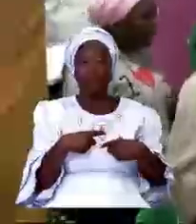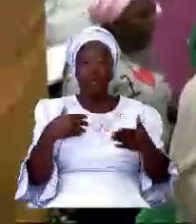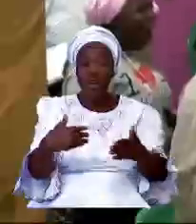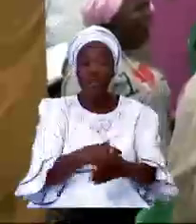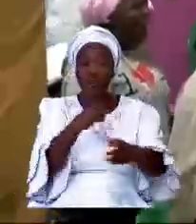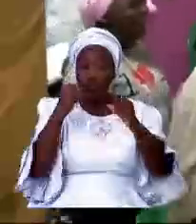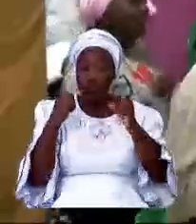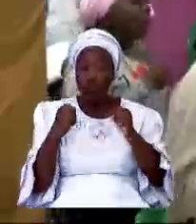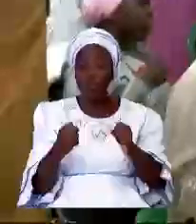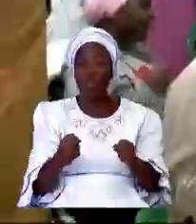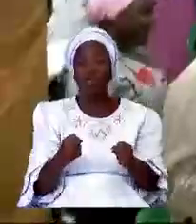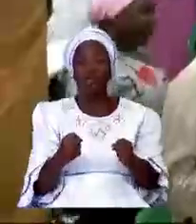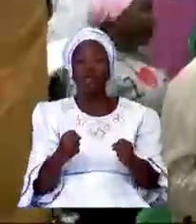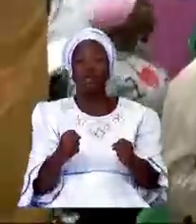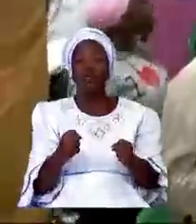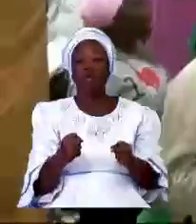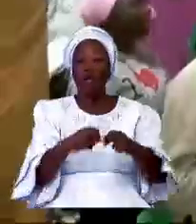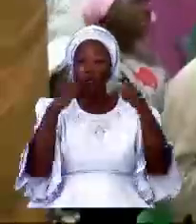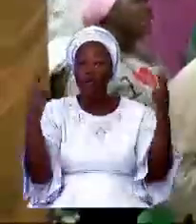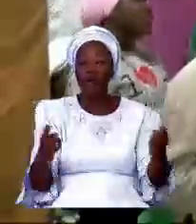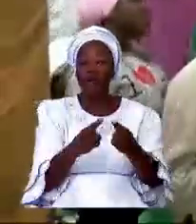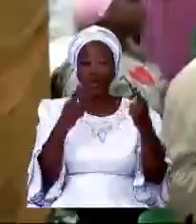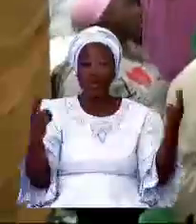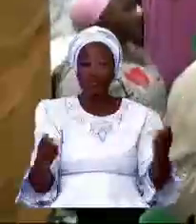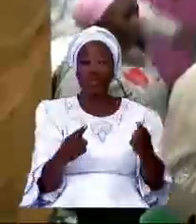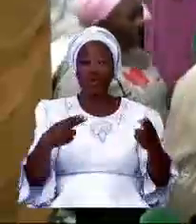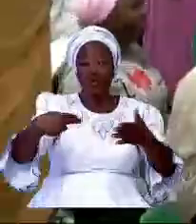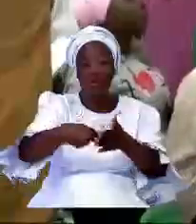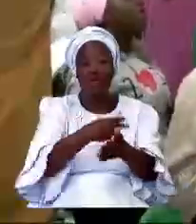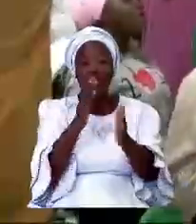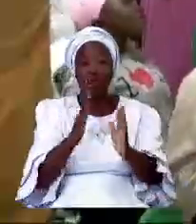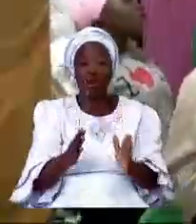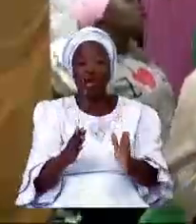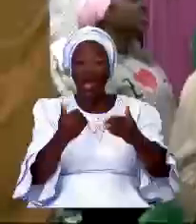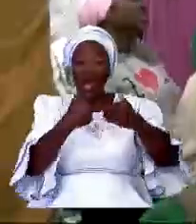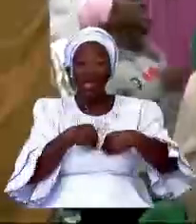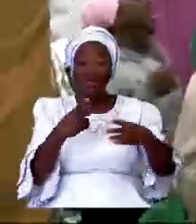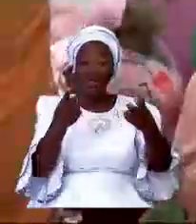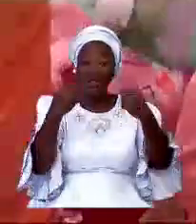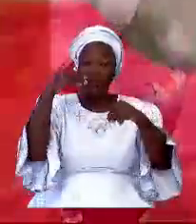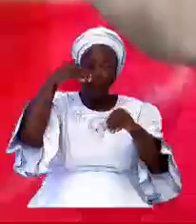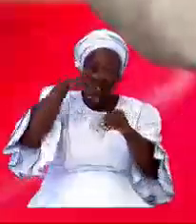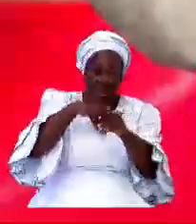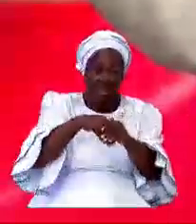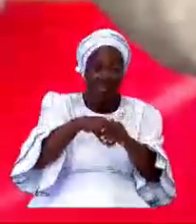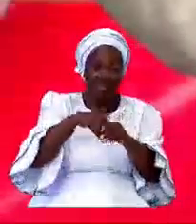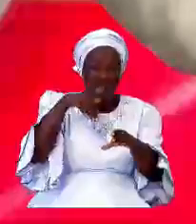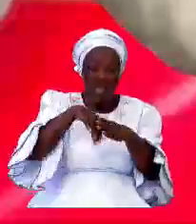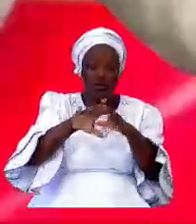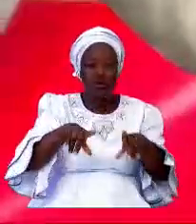Make sure that that new life, new strength, revival,